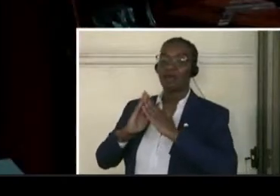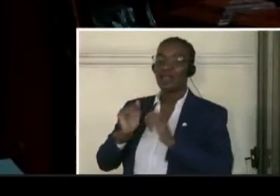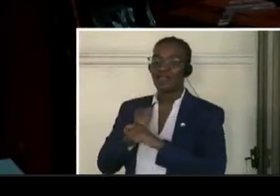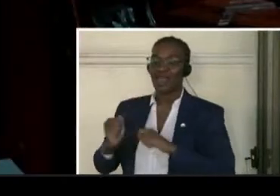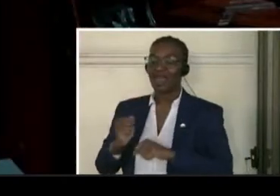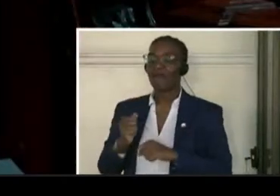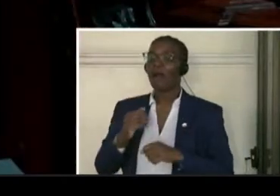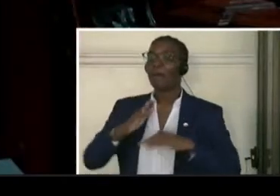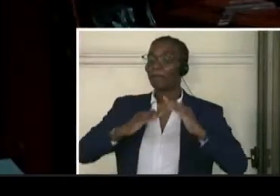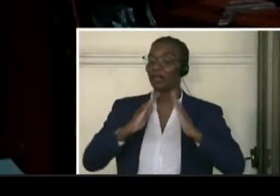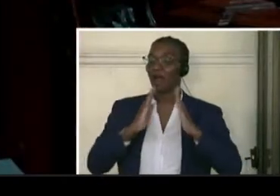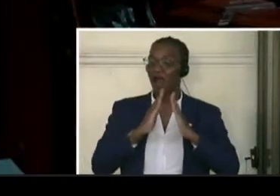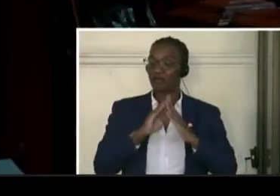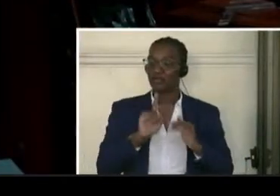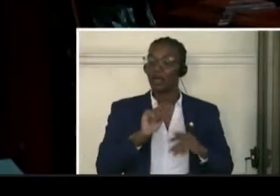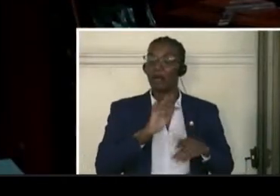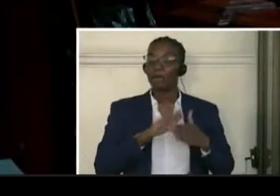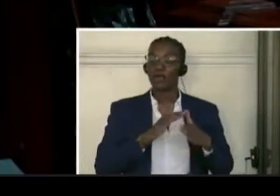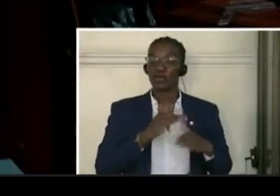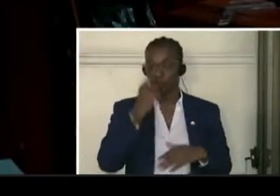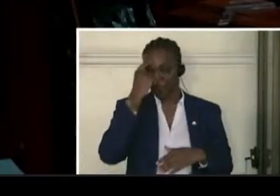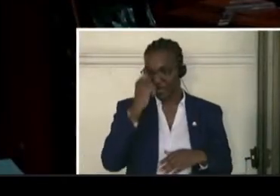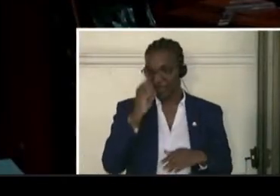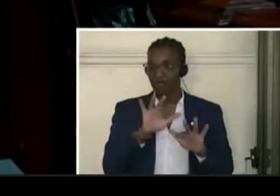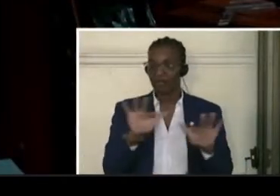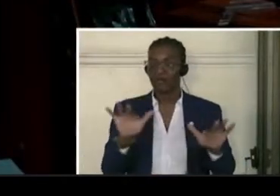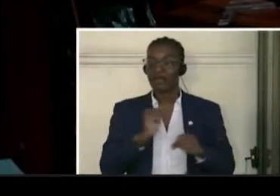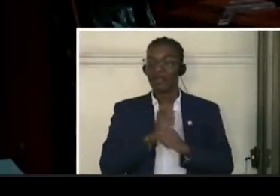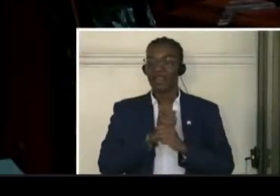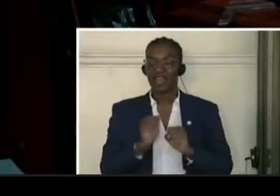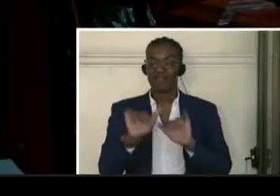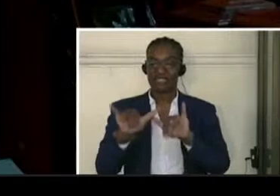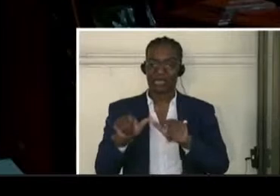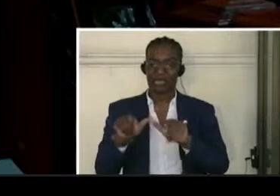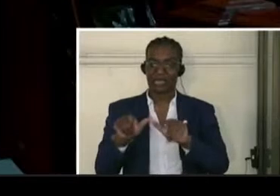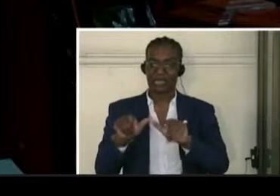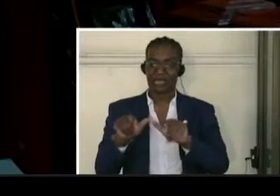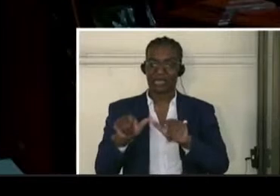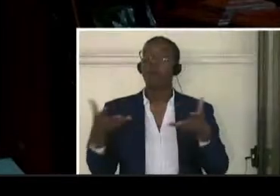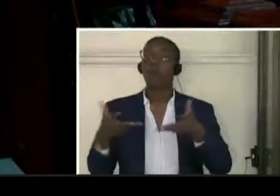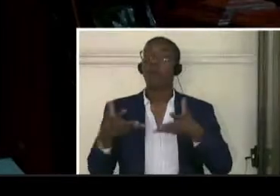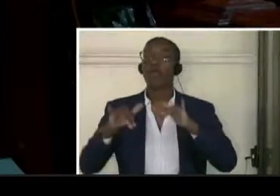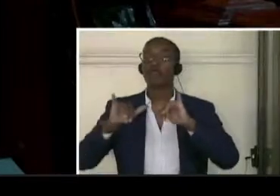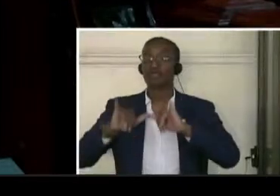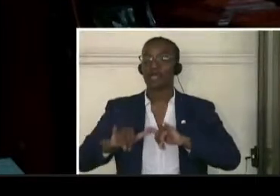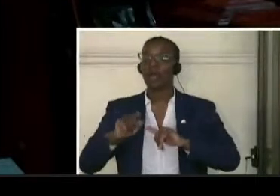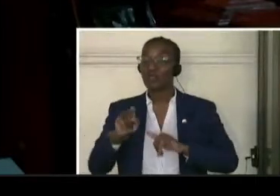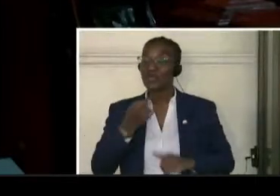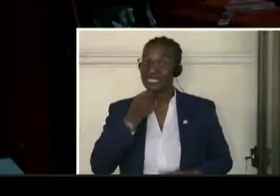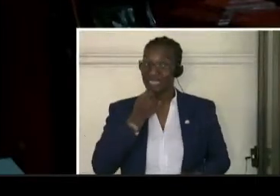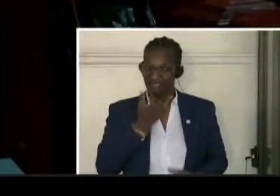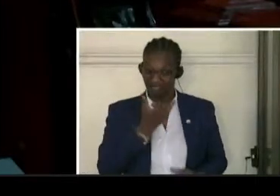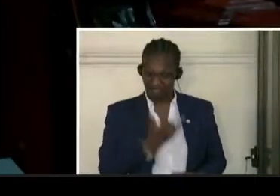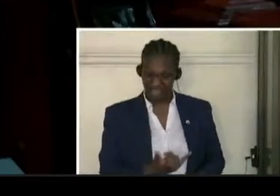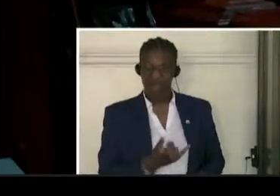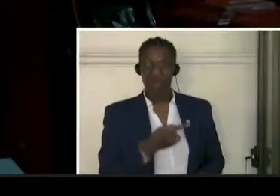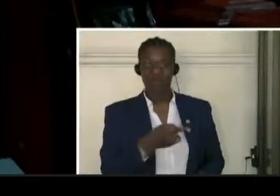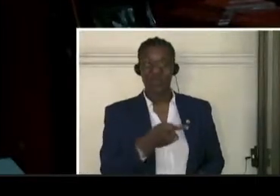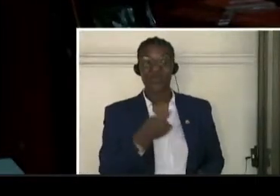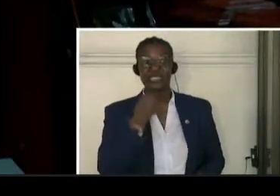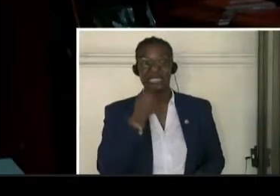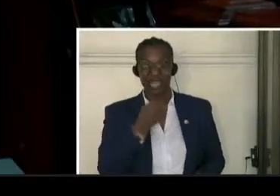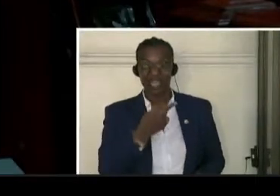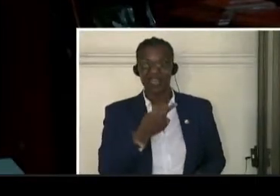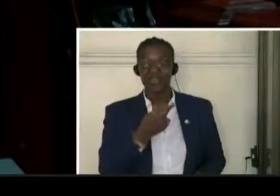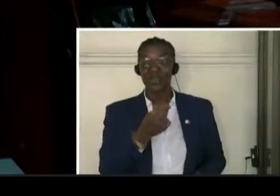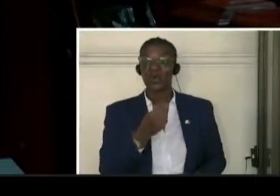build those houses there because you believe Black people must never reside where you are residing. So it's an insult that you are throwing here. In fact,